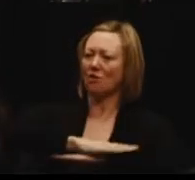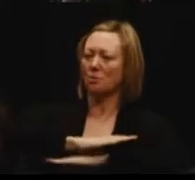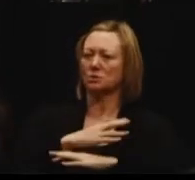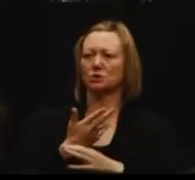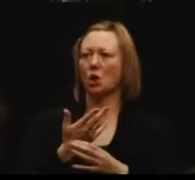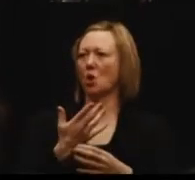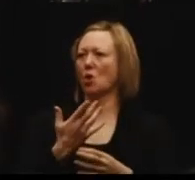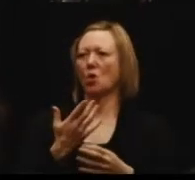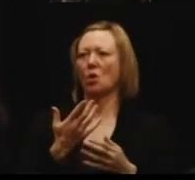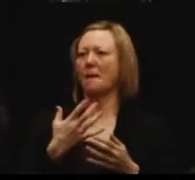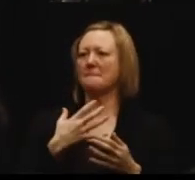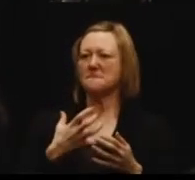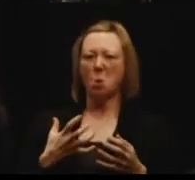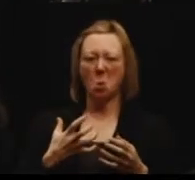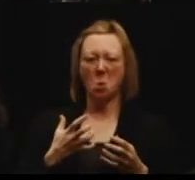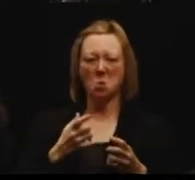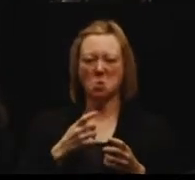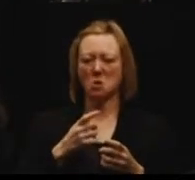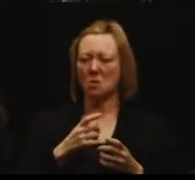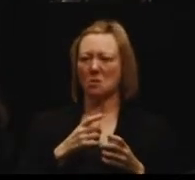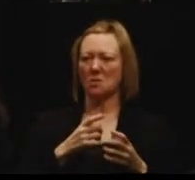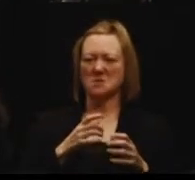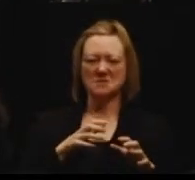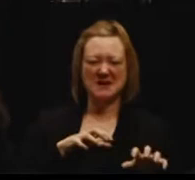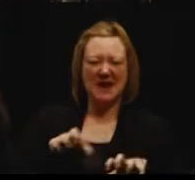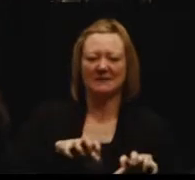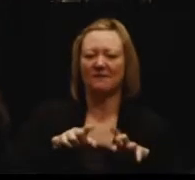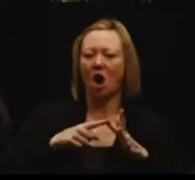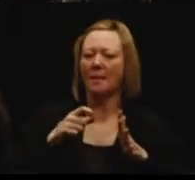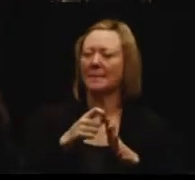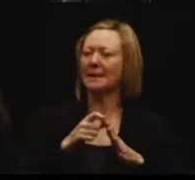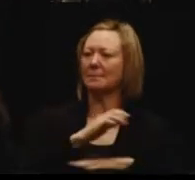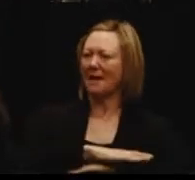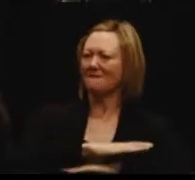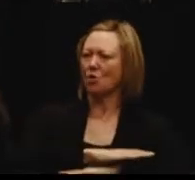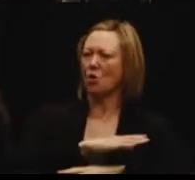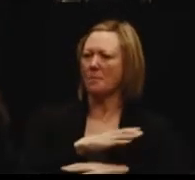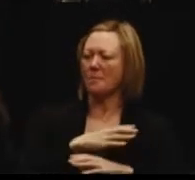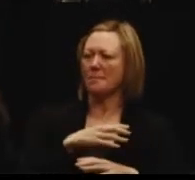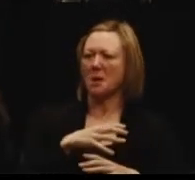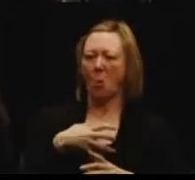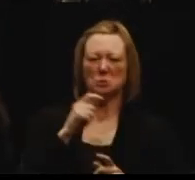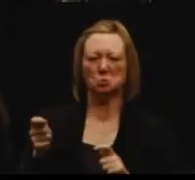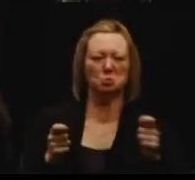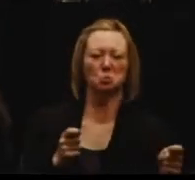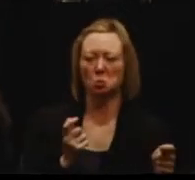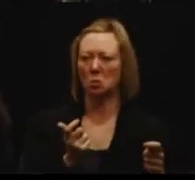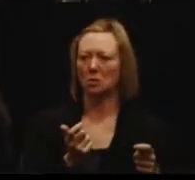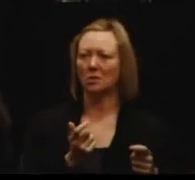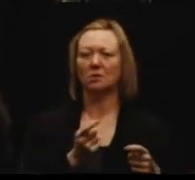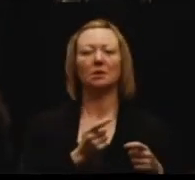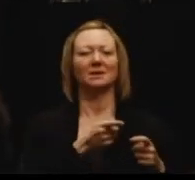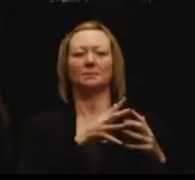IP platform, which is obviously the United States, being rolled out to become the basic platform for